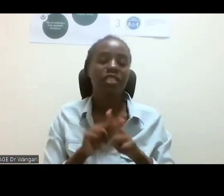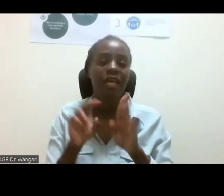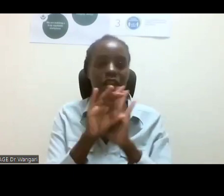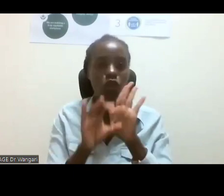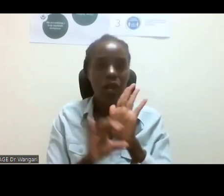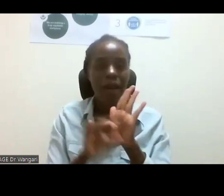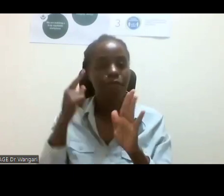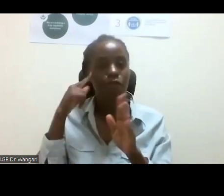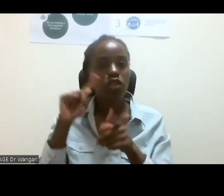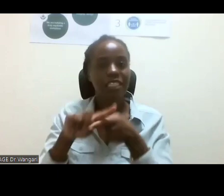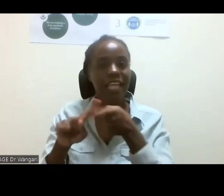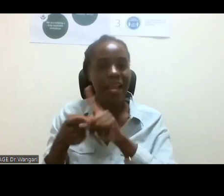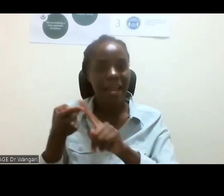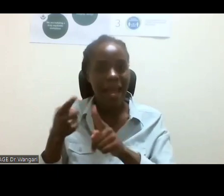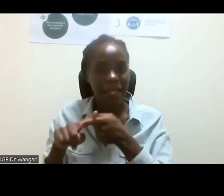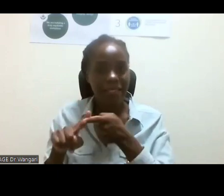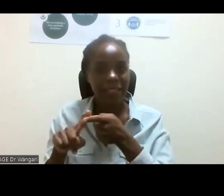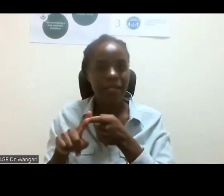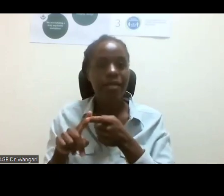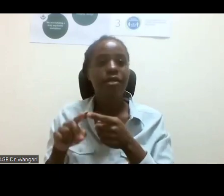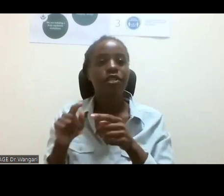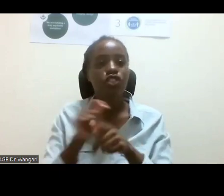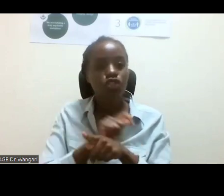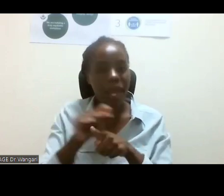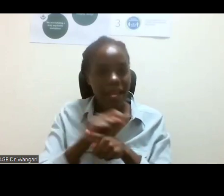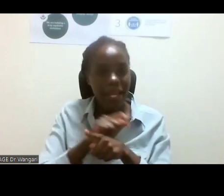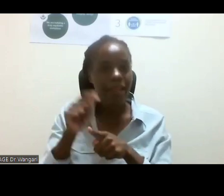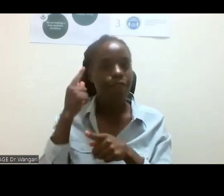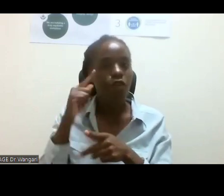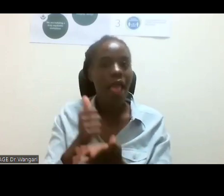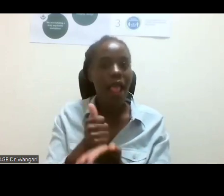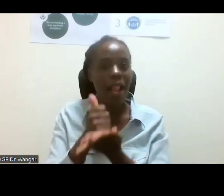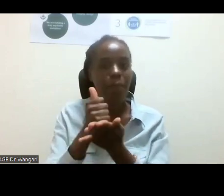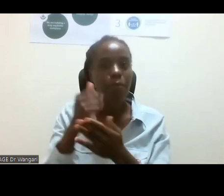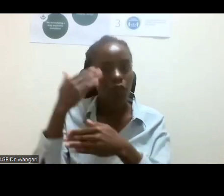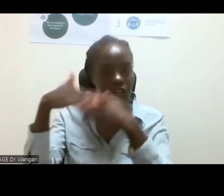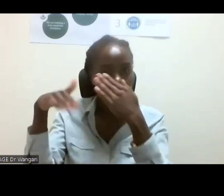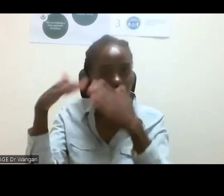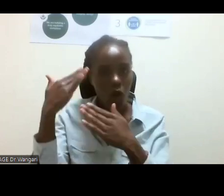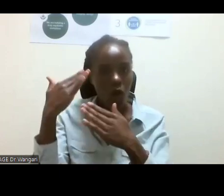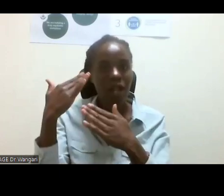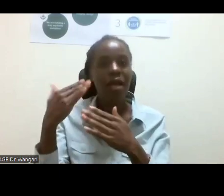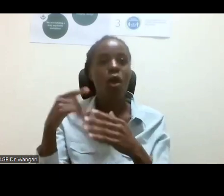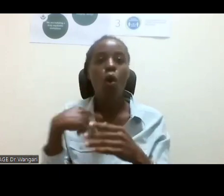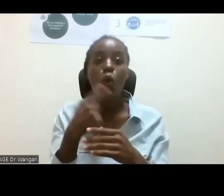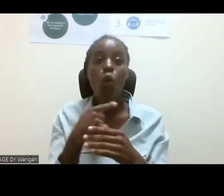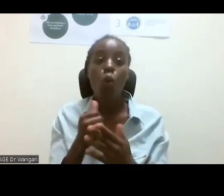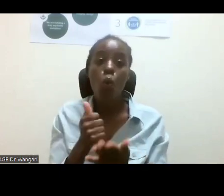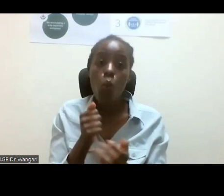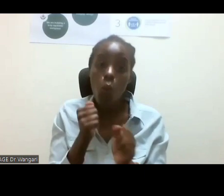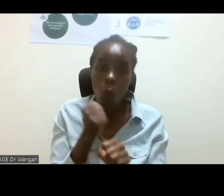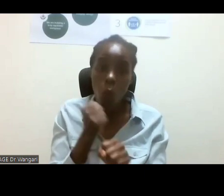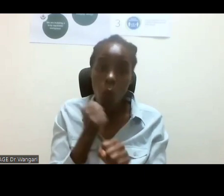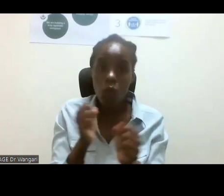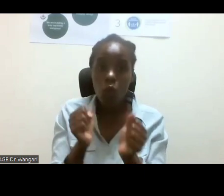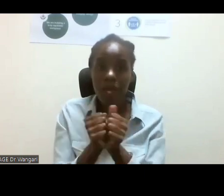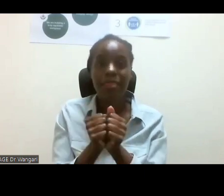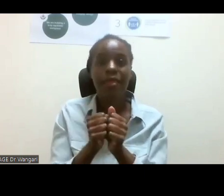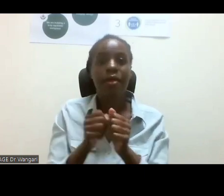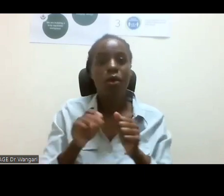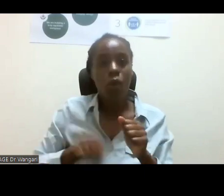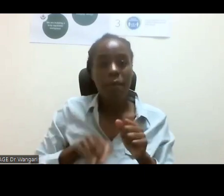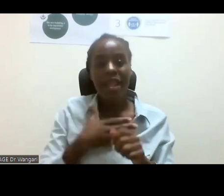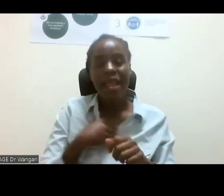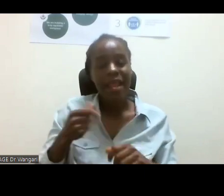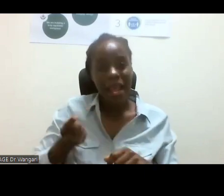End FGMC training content to health professionals that interface with women and girls at risk of FGMC and